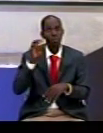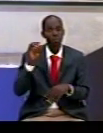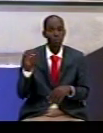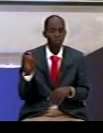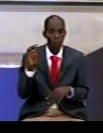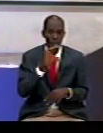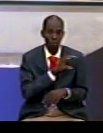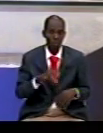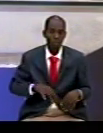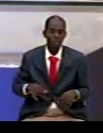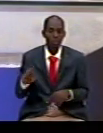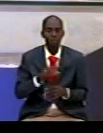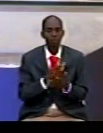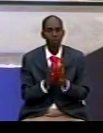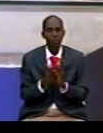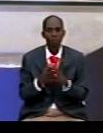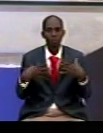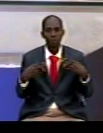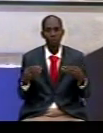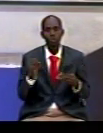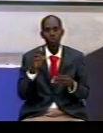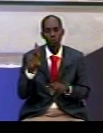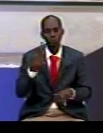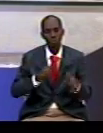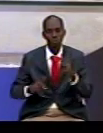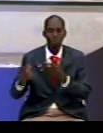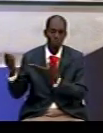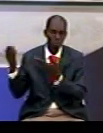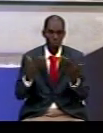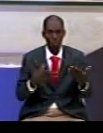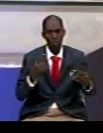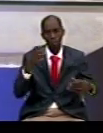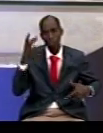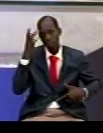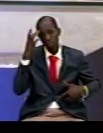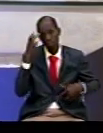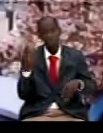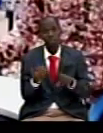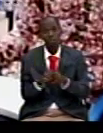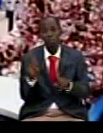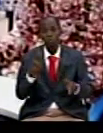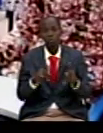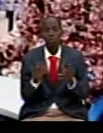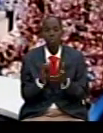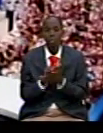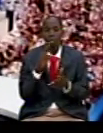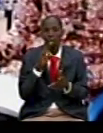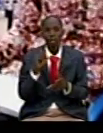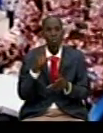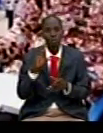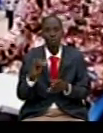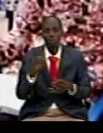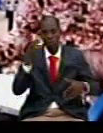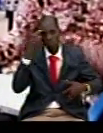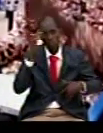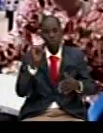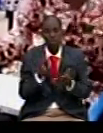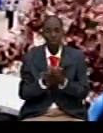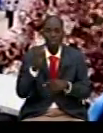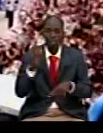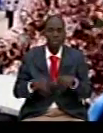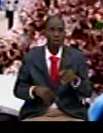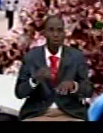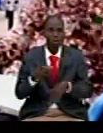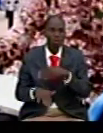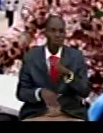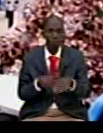whole. And so they brought the sick, even those who were so sick they couldn't walk by themselves. They